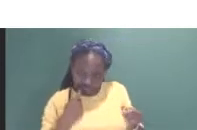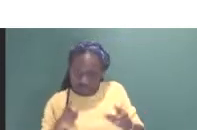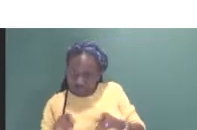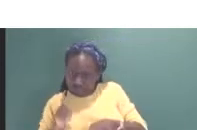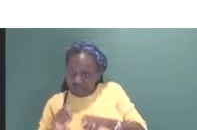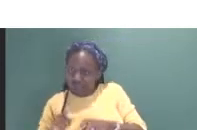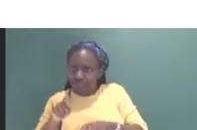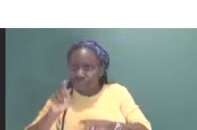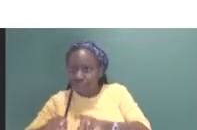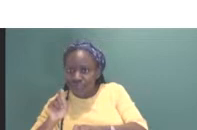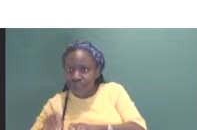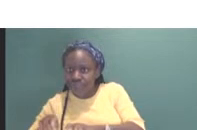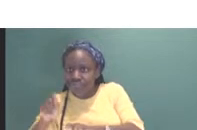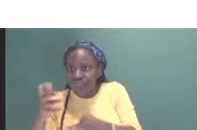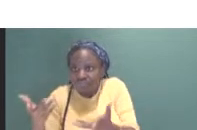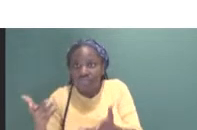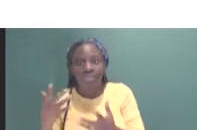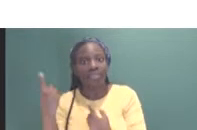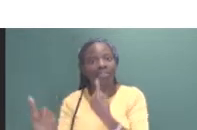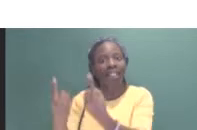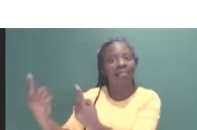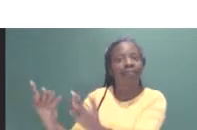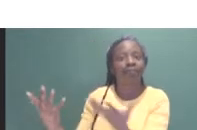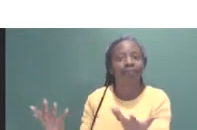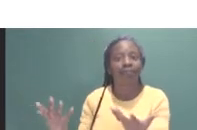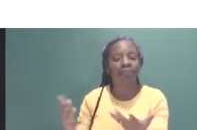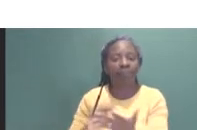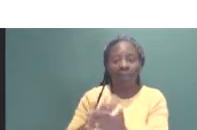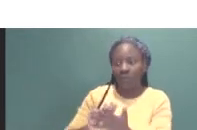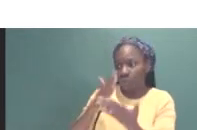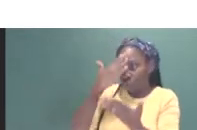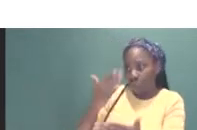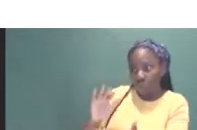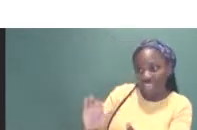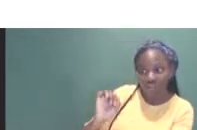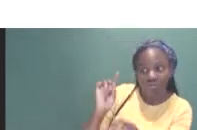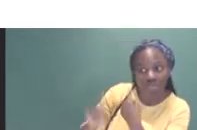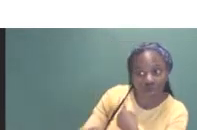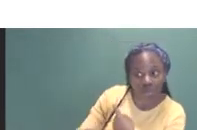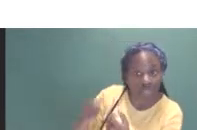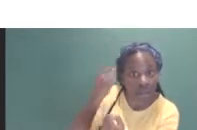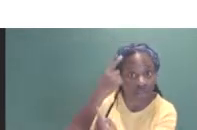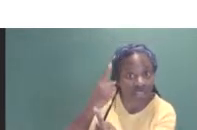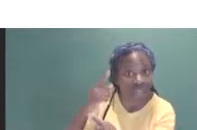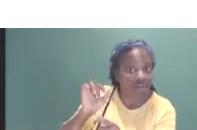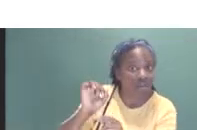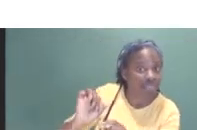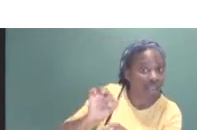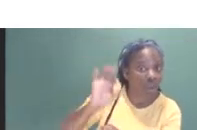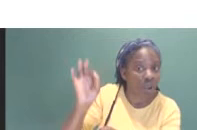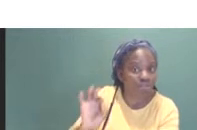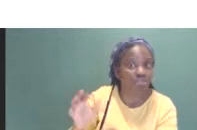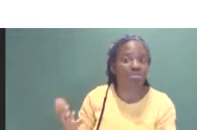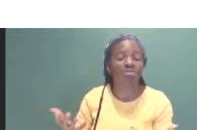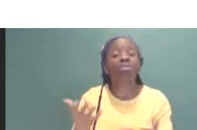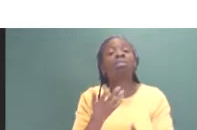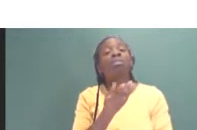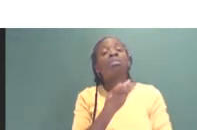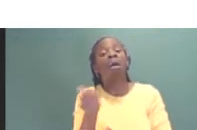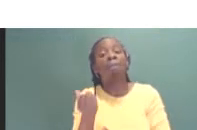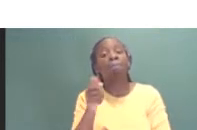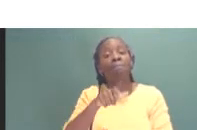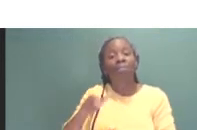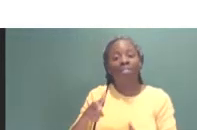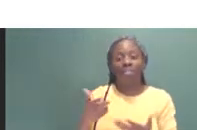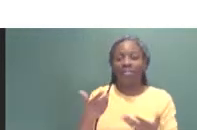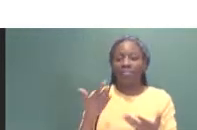actually responded to the questions. Sometimes people might not have